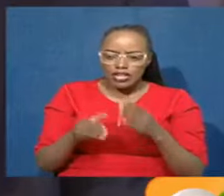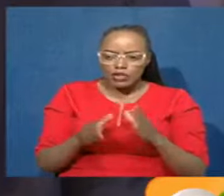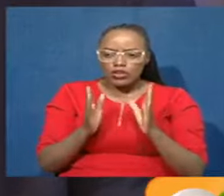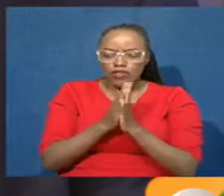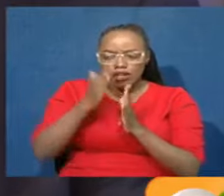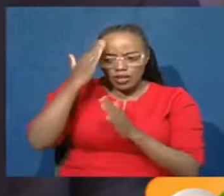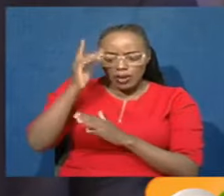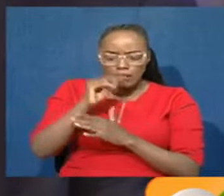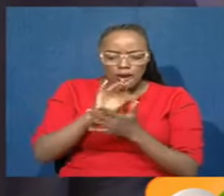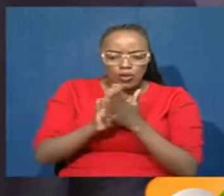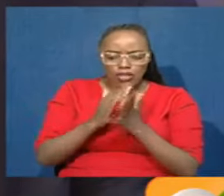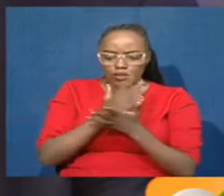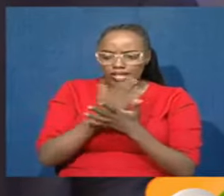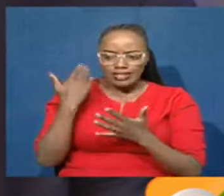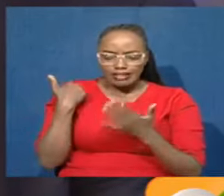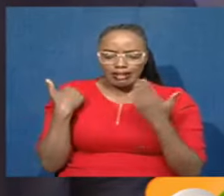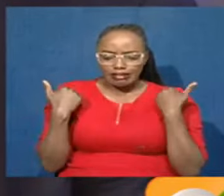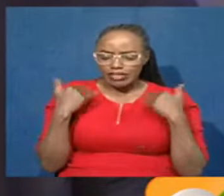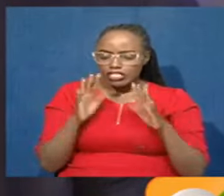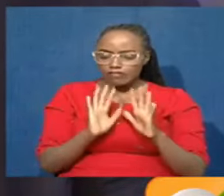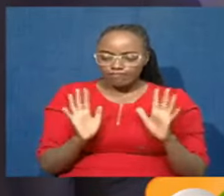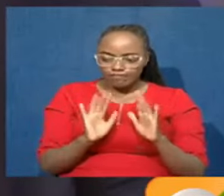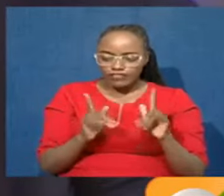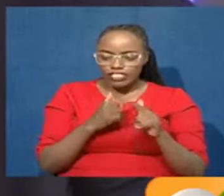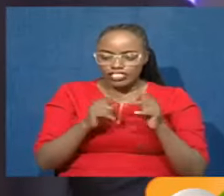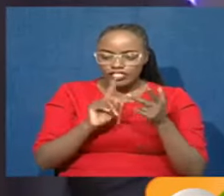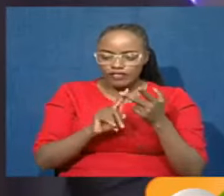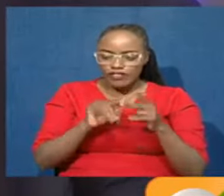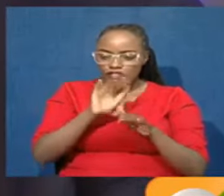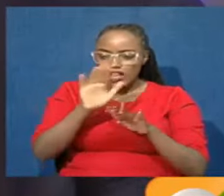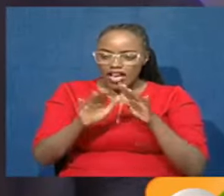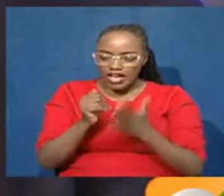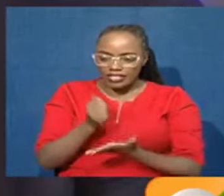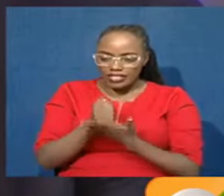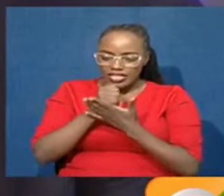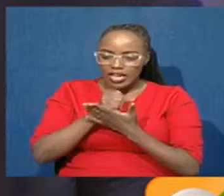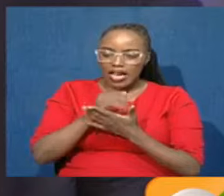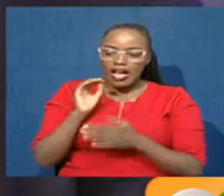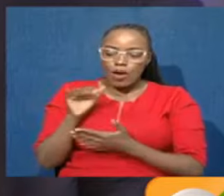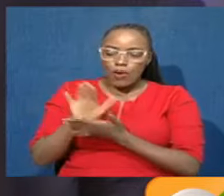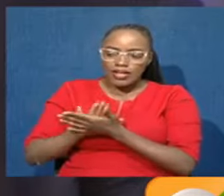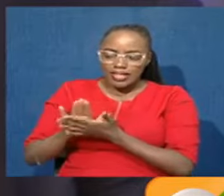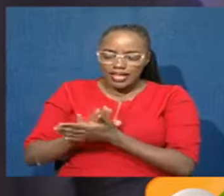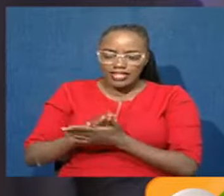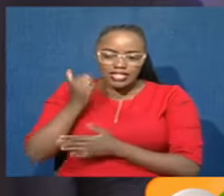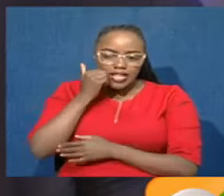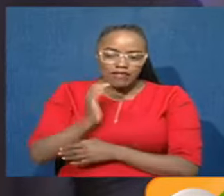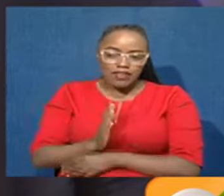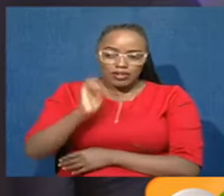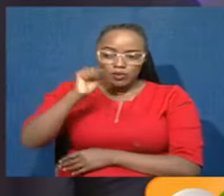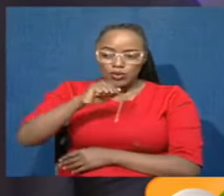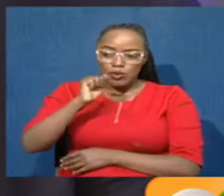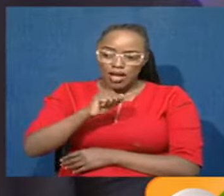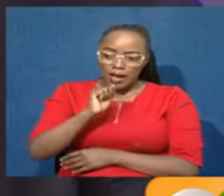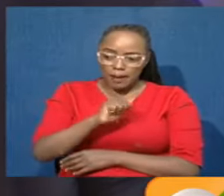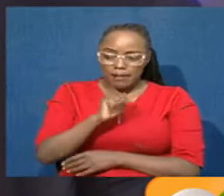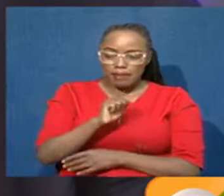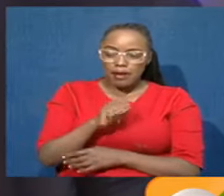any interruption. I think also in terms of assisting our dialysis patients, we are also capable, you know,